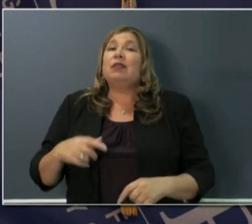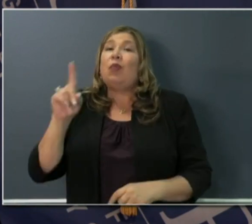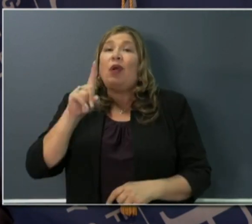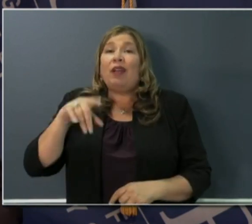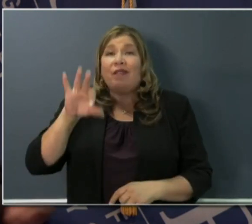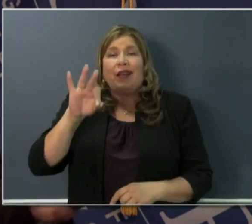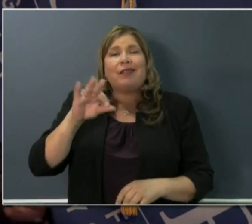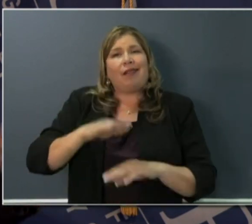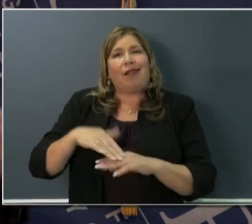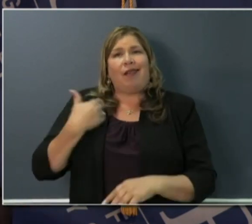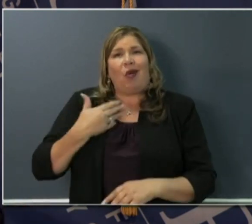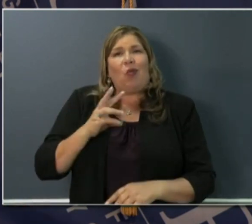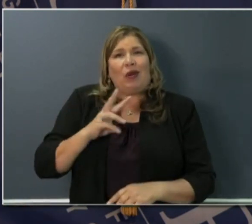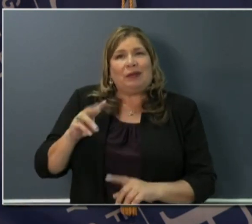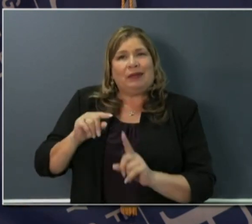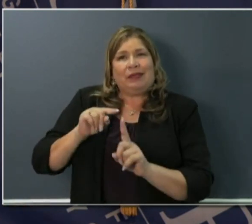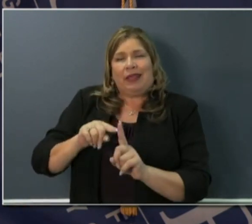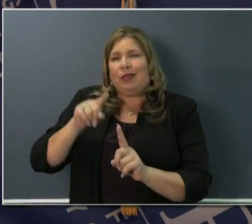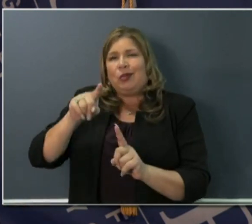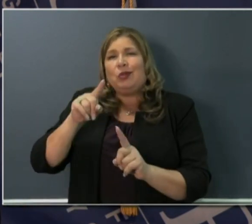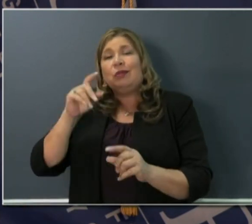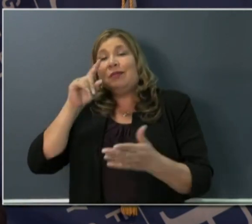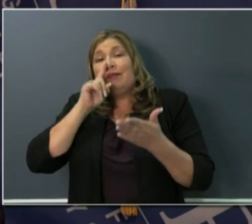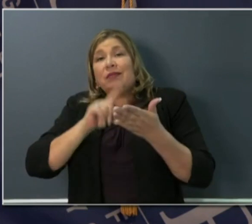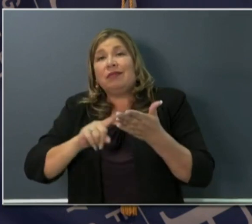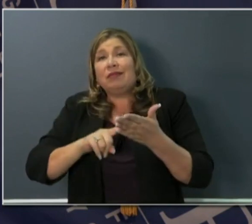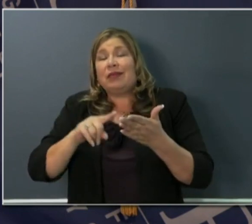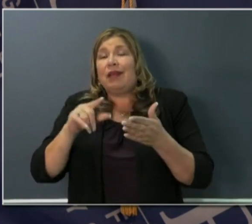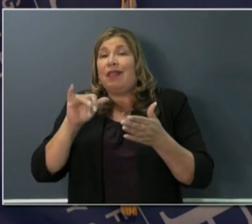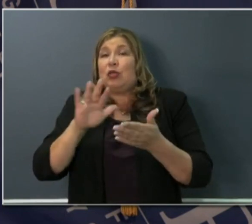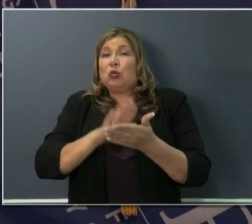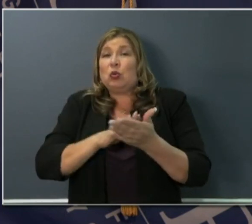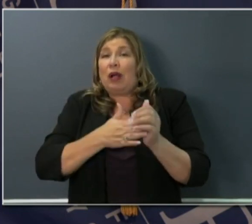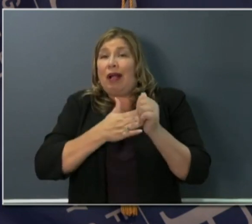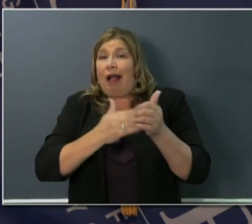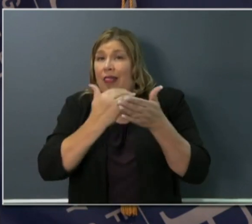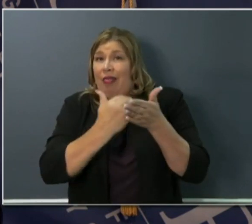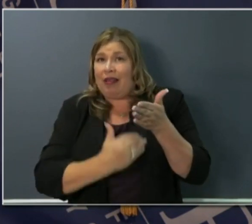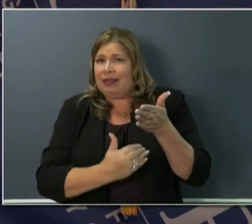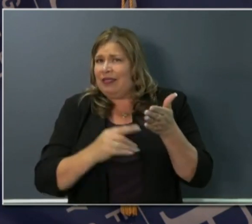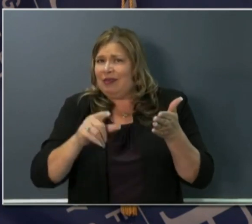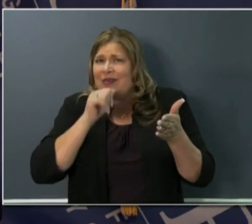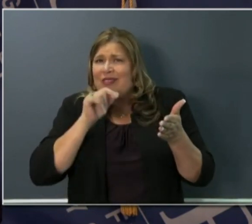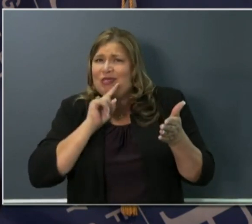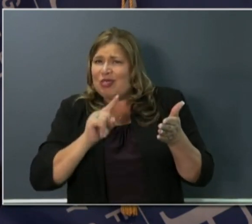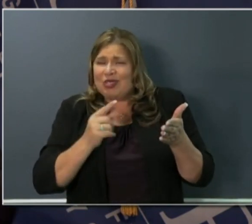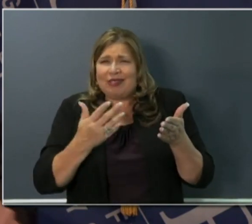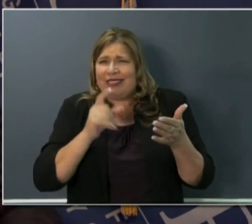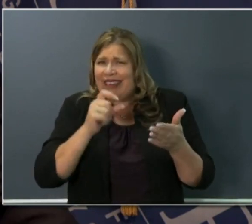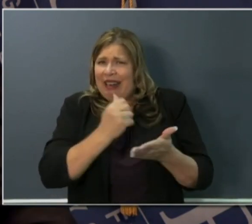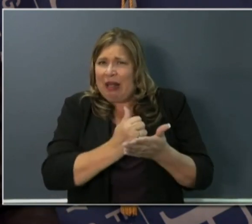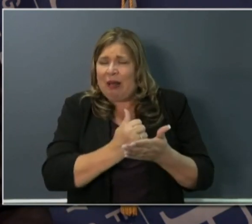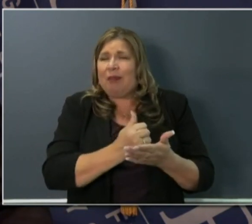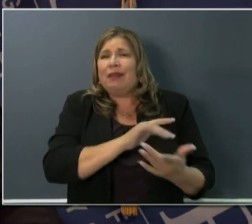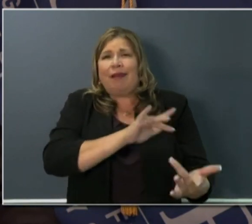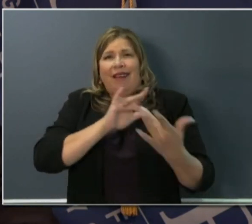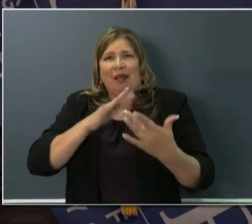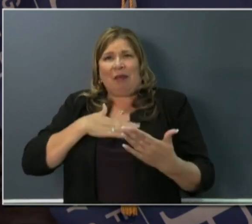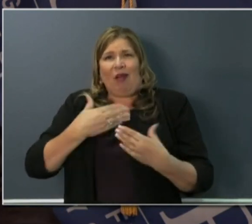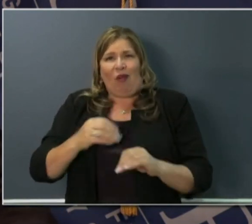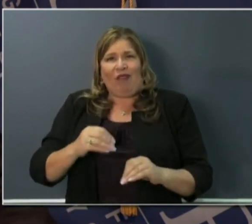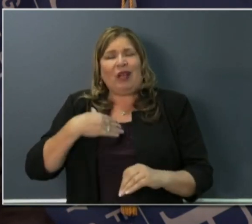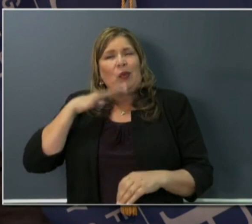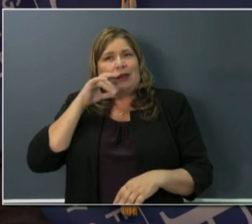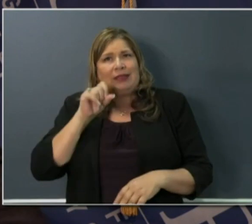and across the board. Just Google those guidelines. And if you need any help, direct them to my office, and I'll get my team to get them to